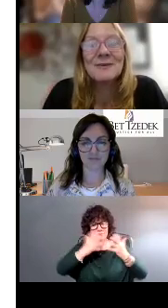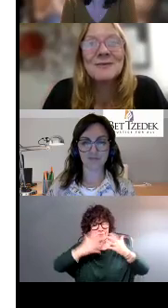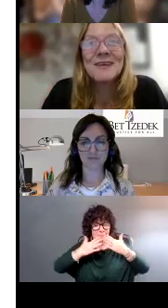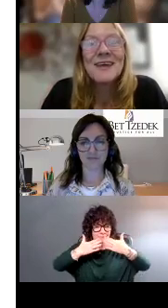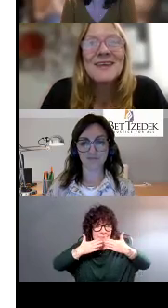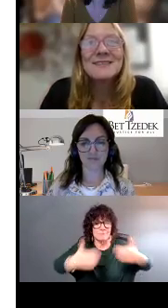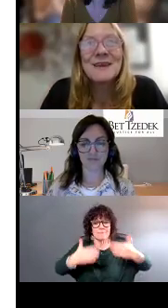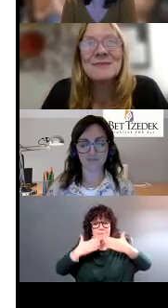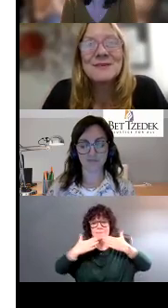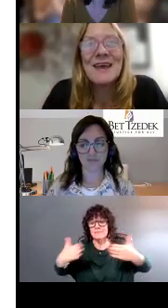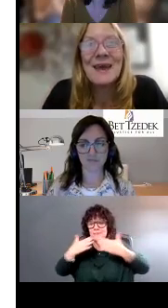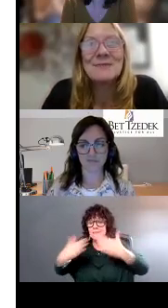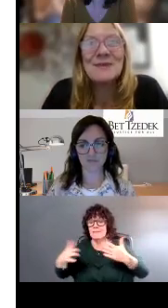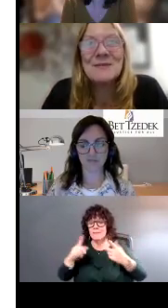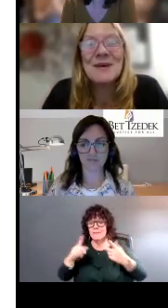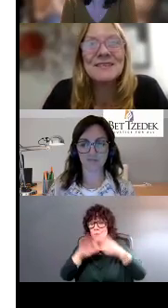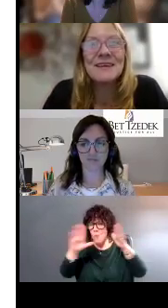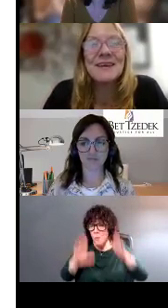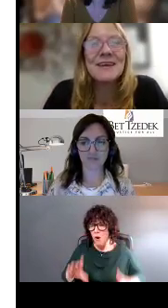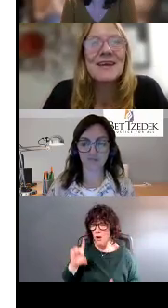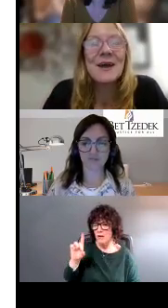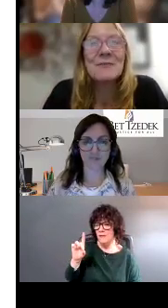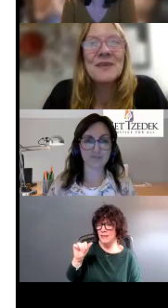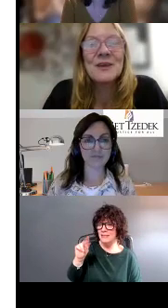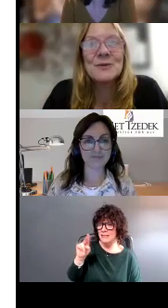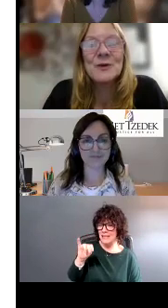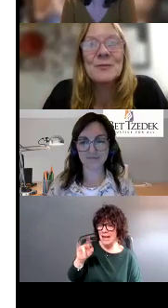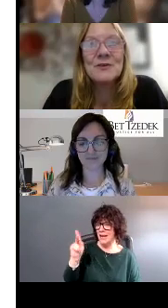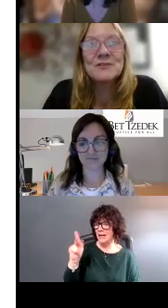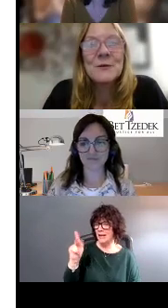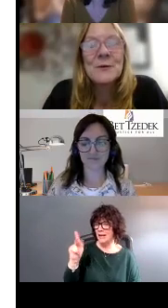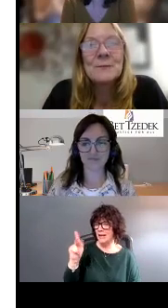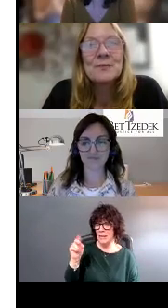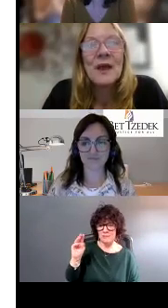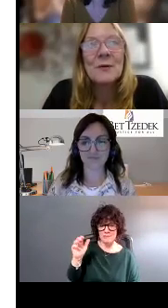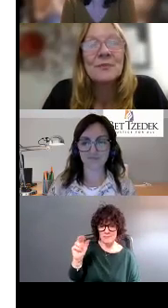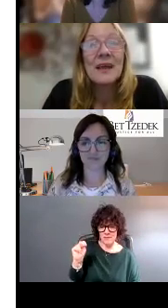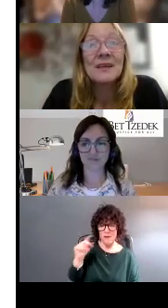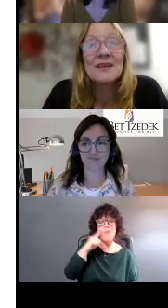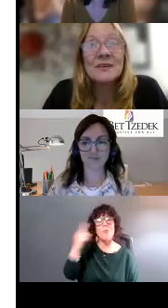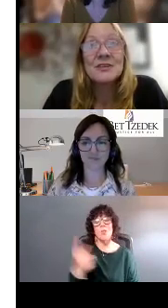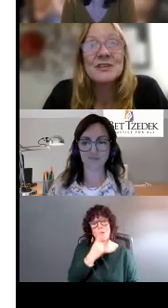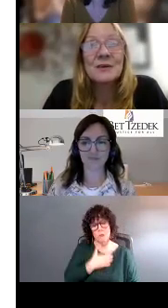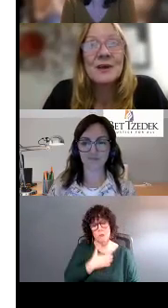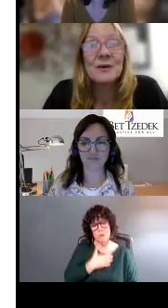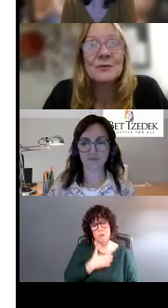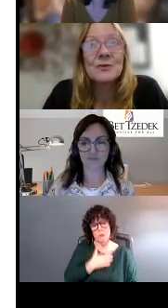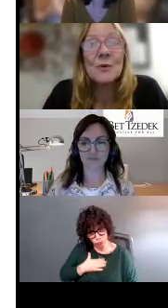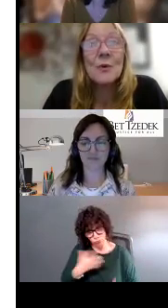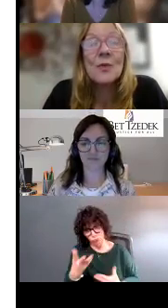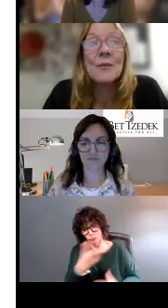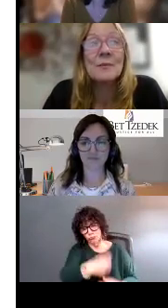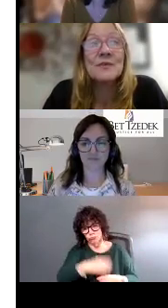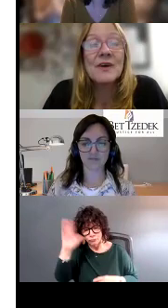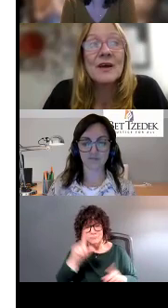you in the house. Same to Amy from Tzedek. Thank you so much. I'd like to give a shout out